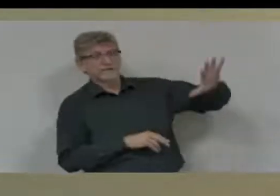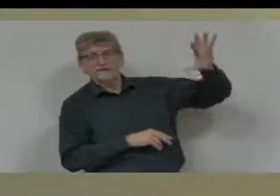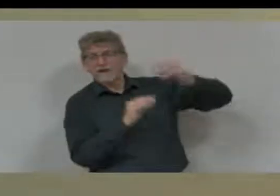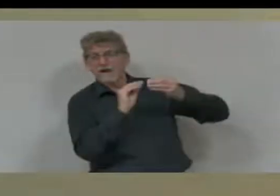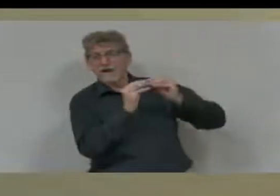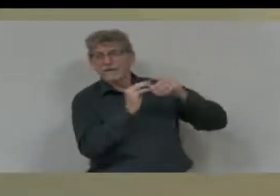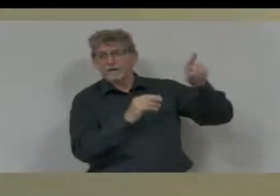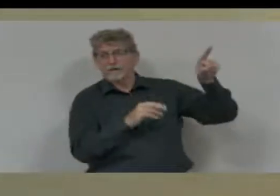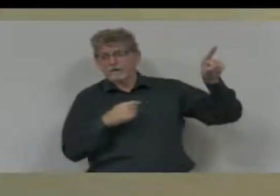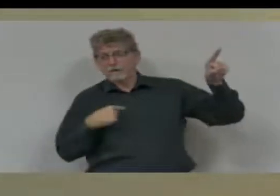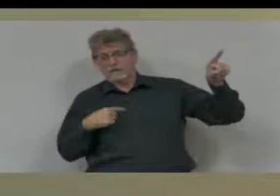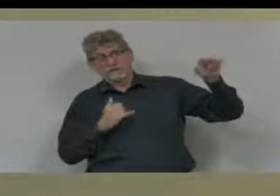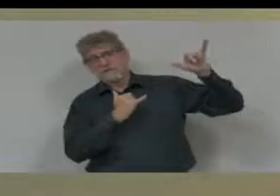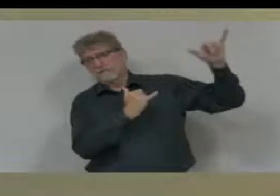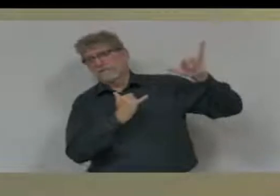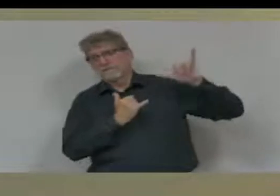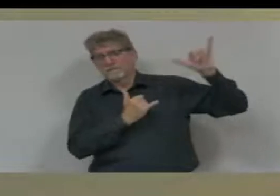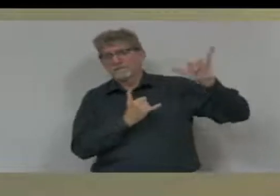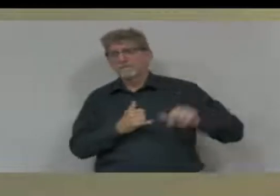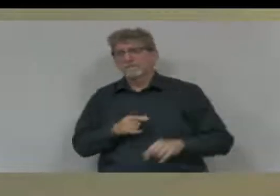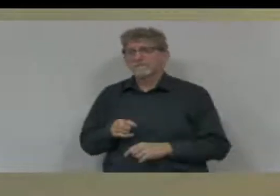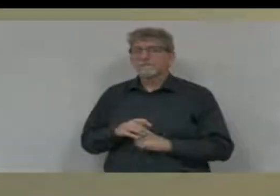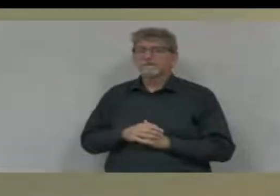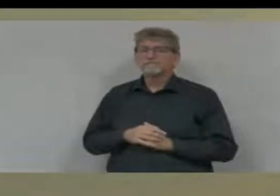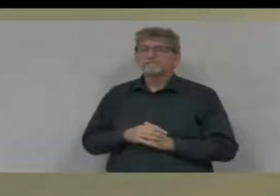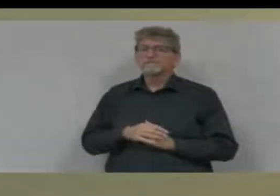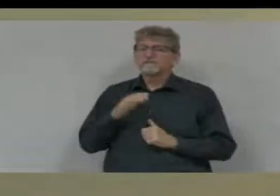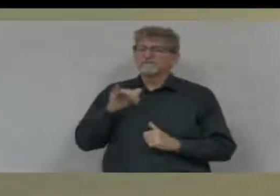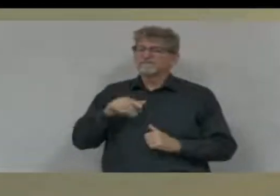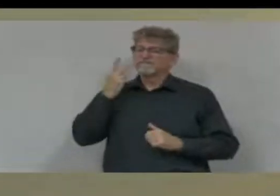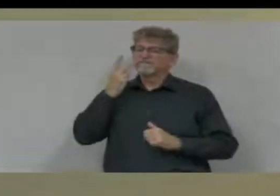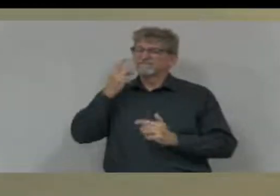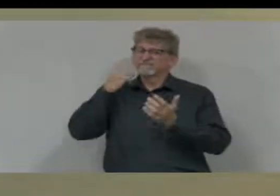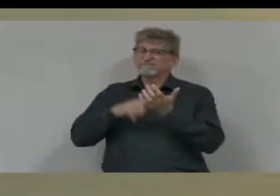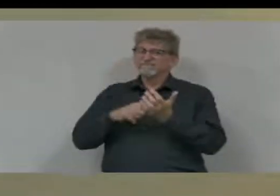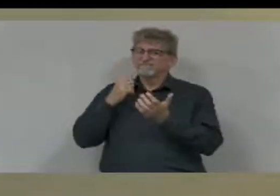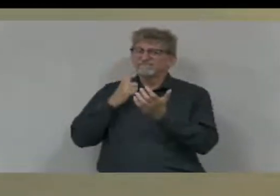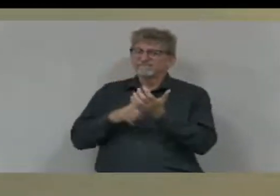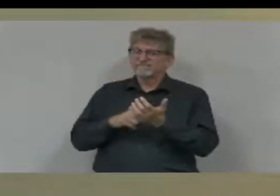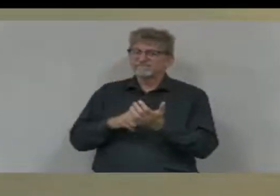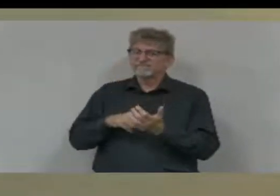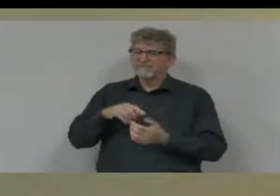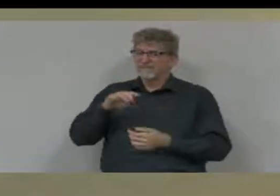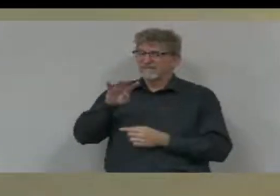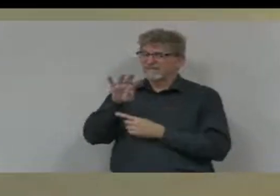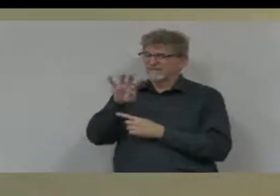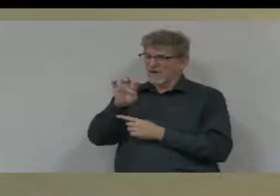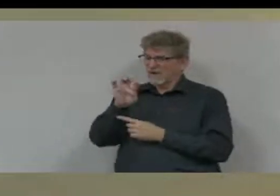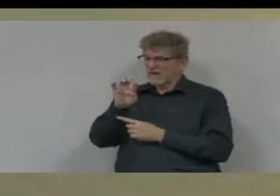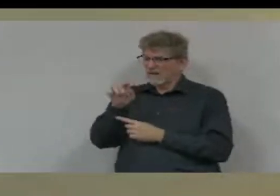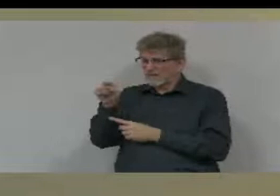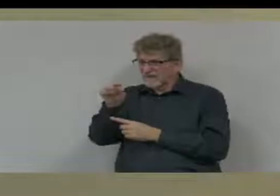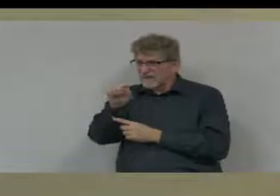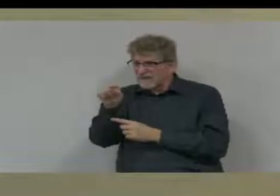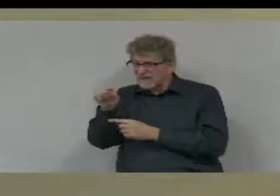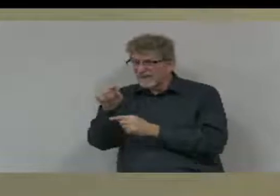42 B117 cases already. And that's the one that's the most rampant in the United States at this point. So